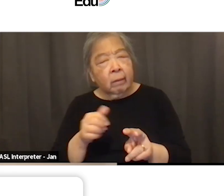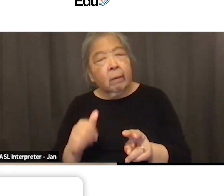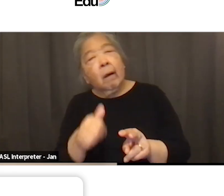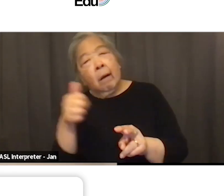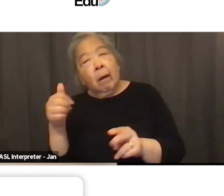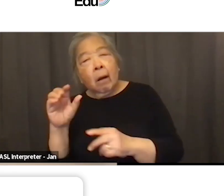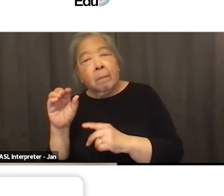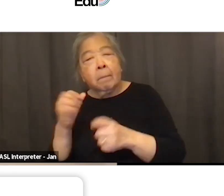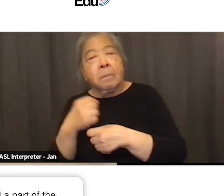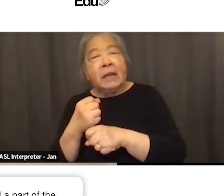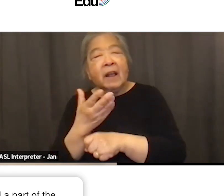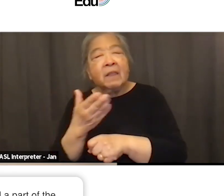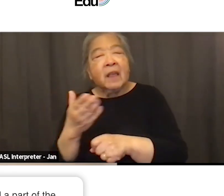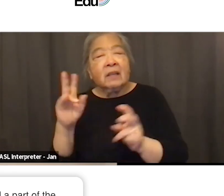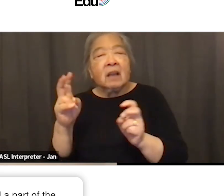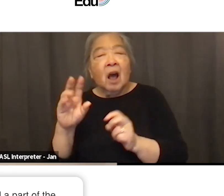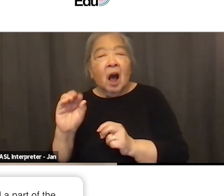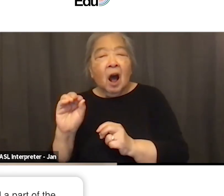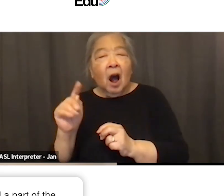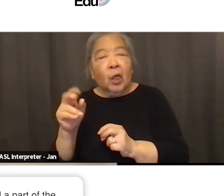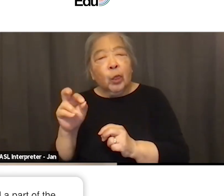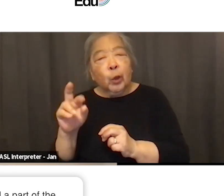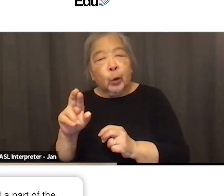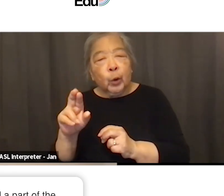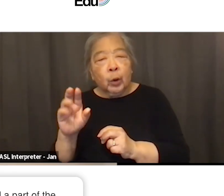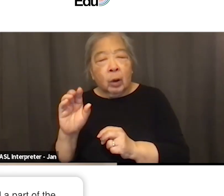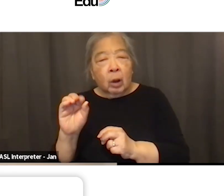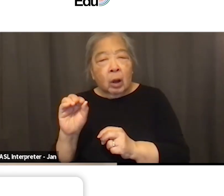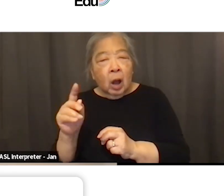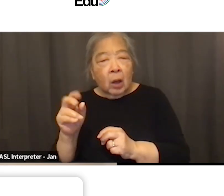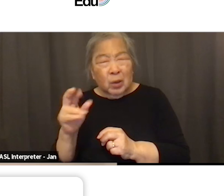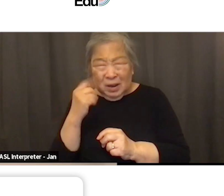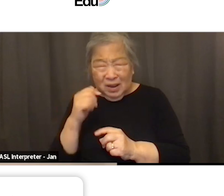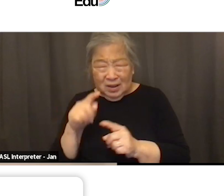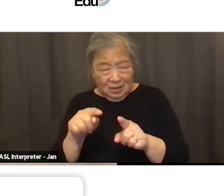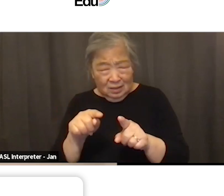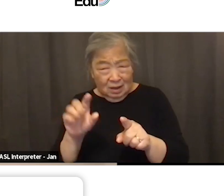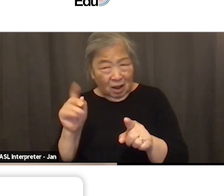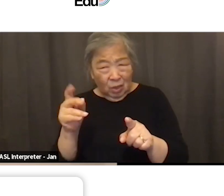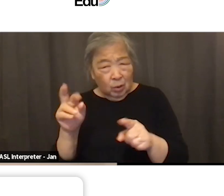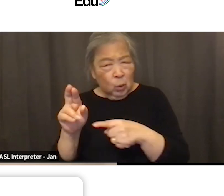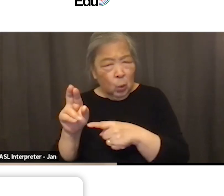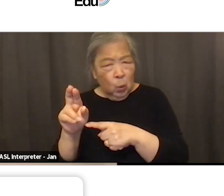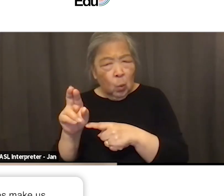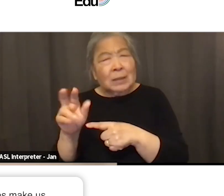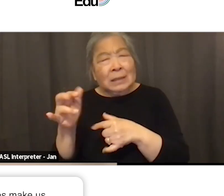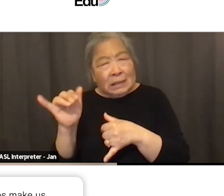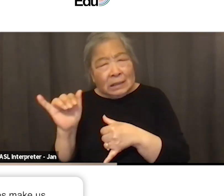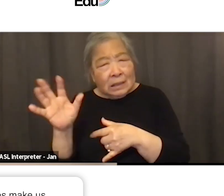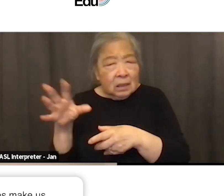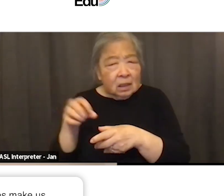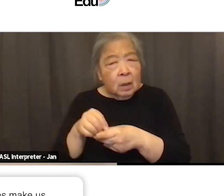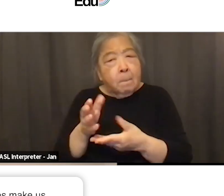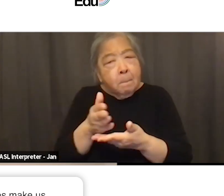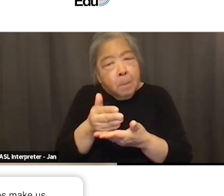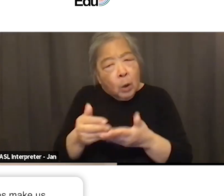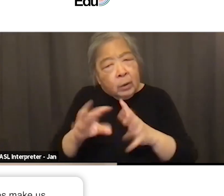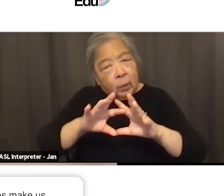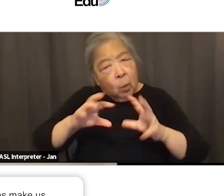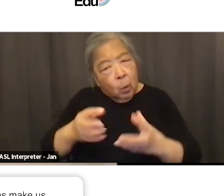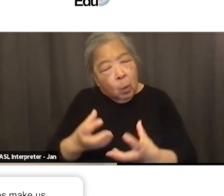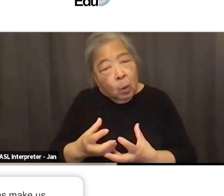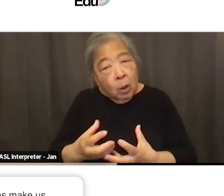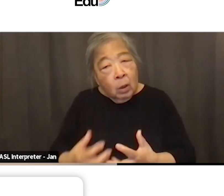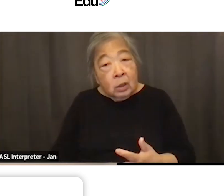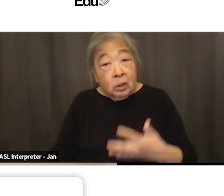with othering because it's still a part of the whole. So it is the 5 bodies make